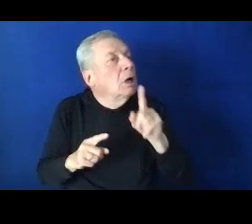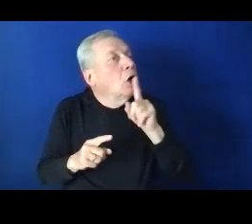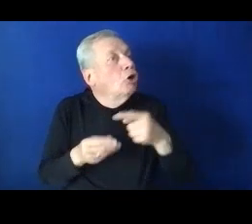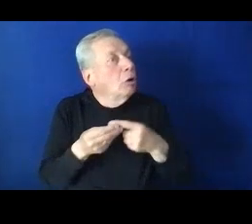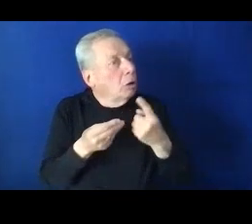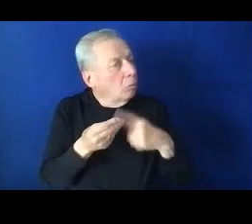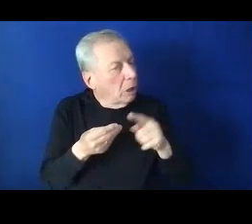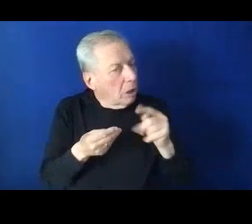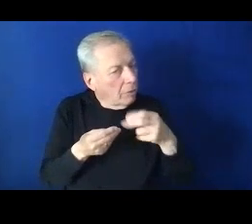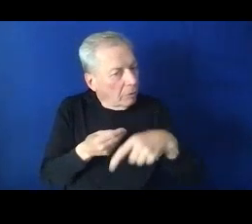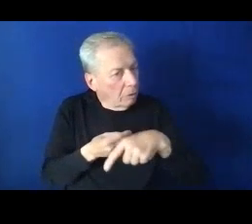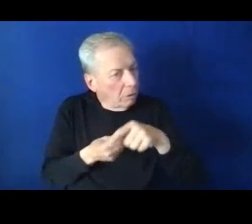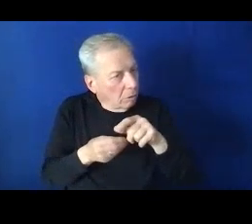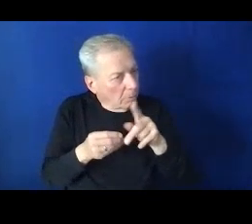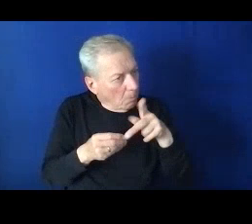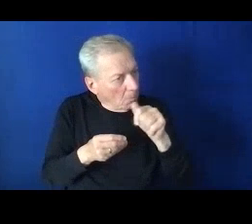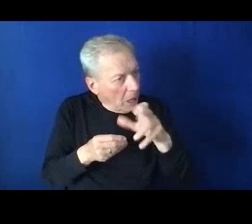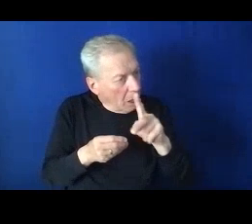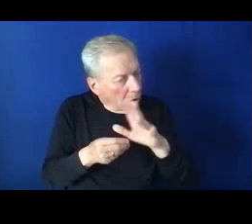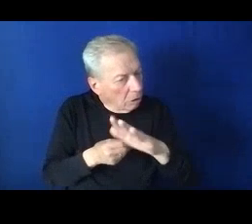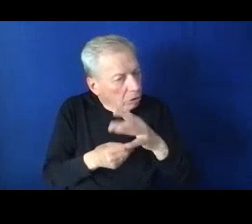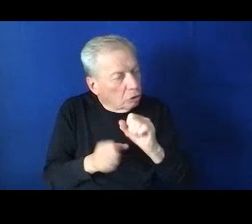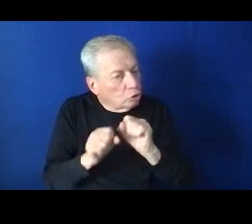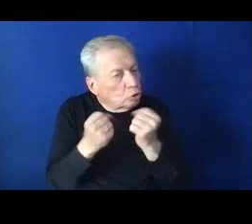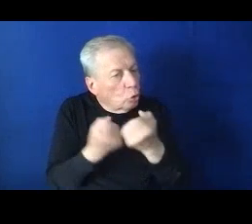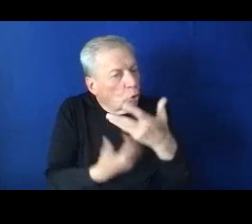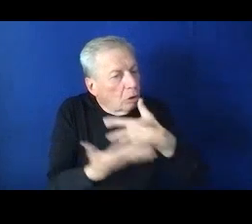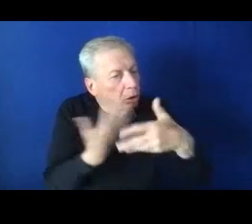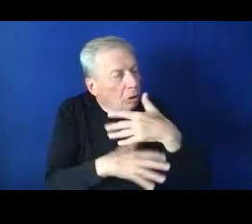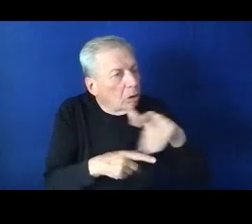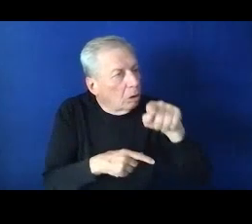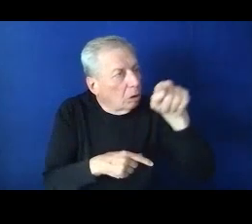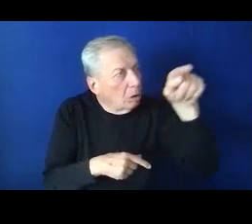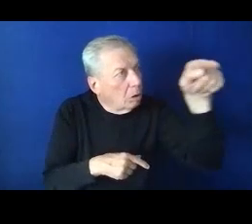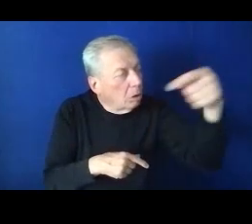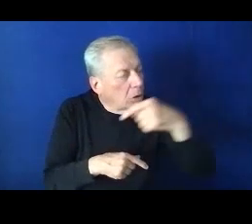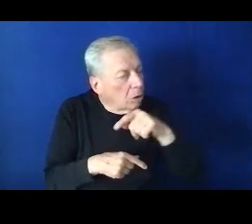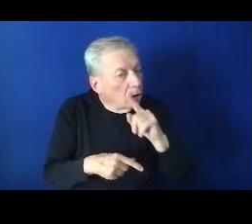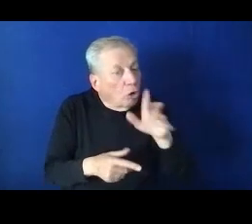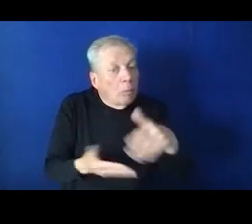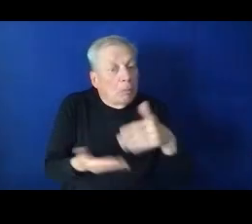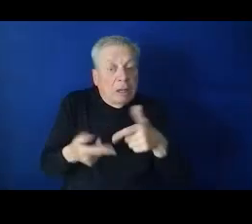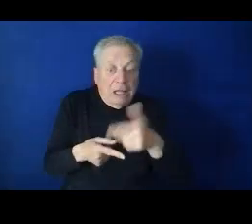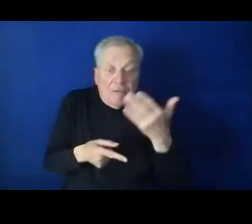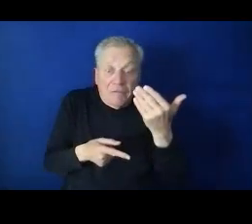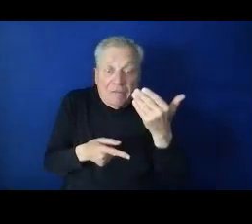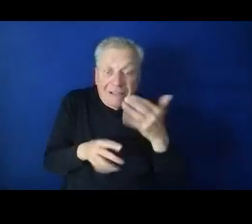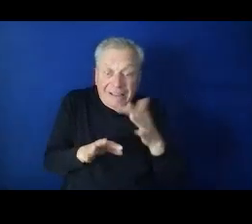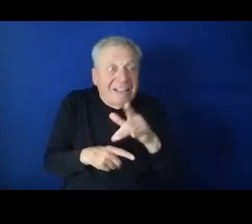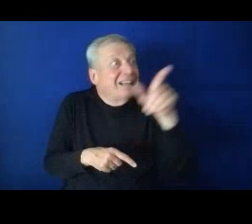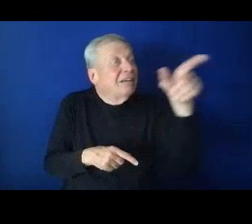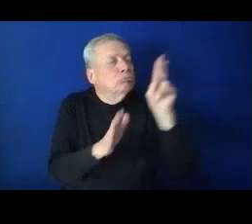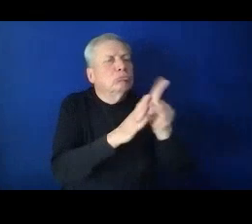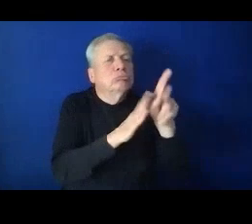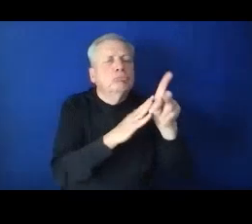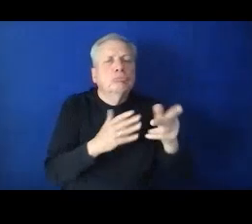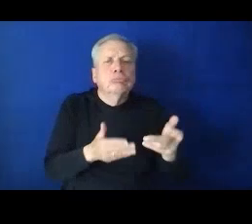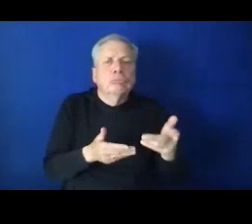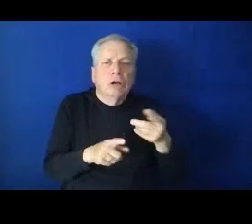of the packs. And that while maybe there's 15 wolves that get harvested in a year, and